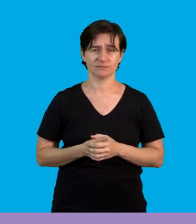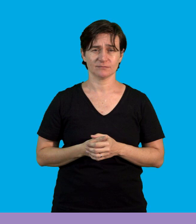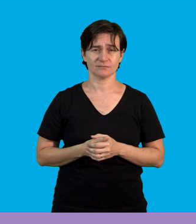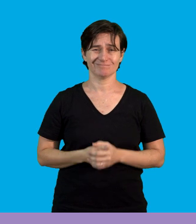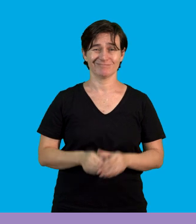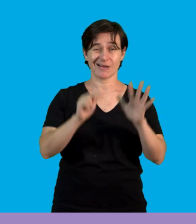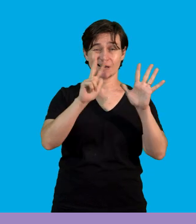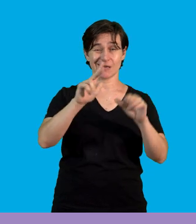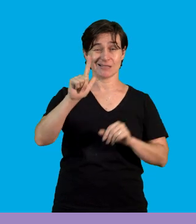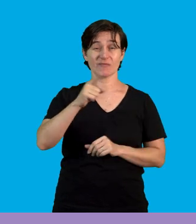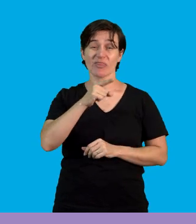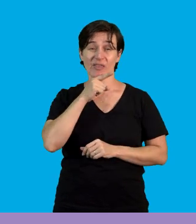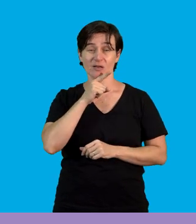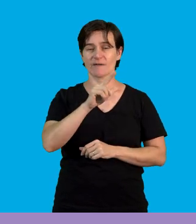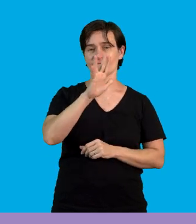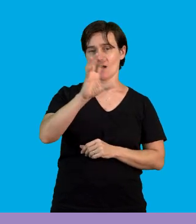us